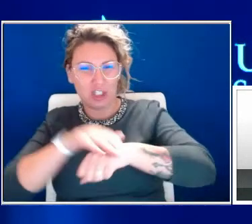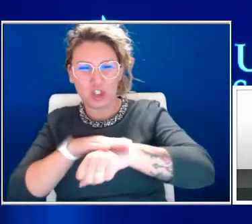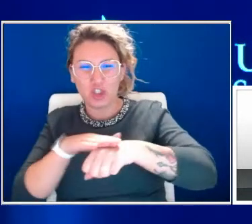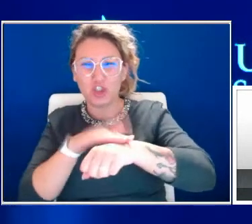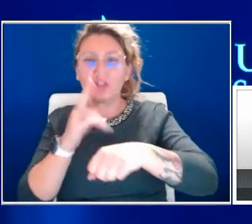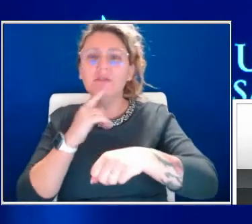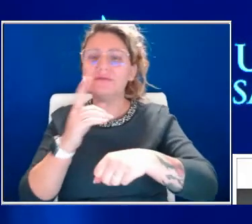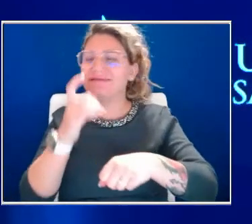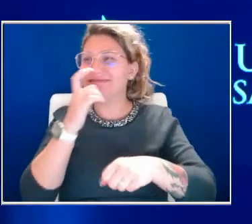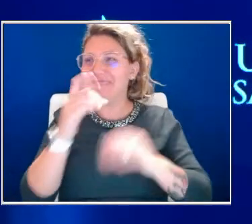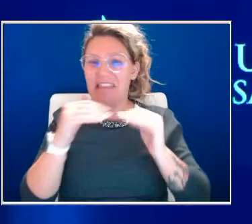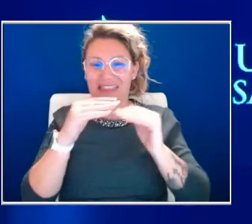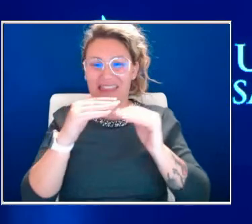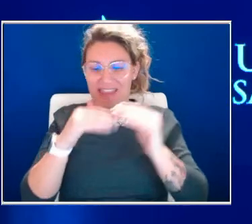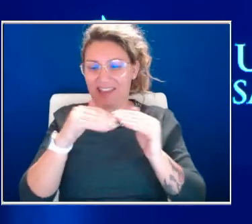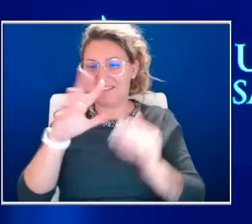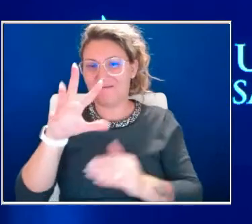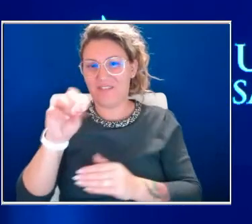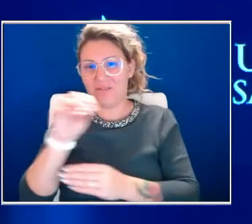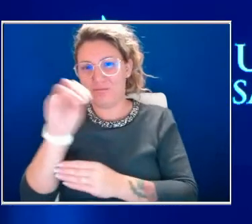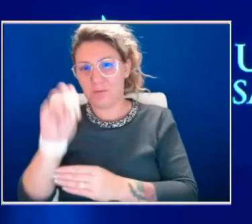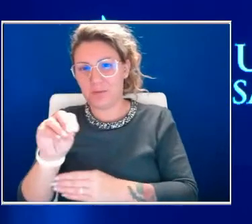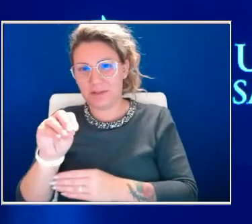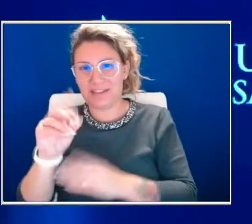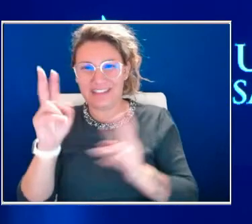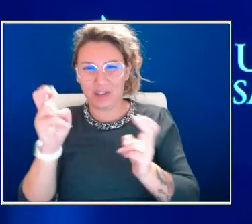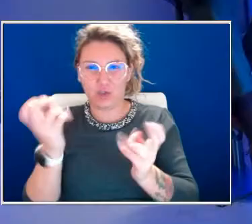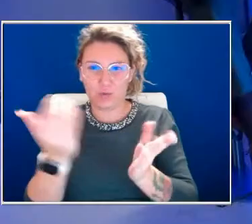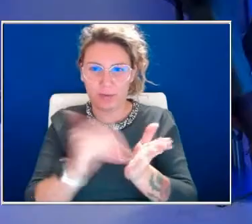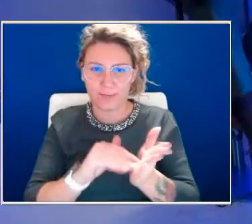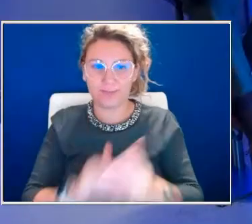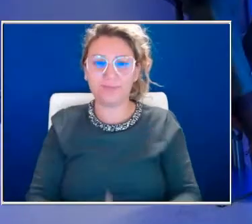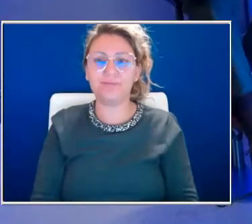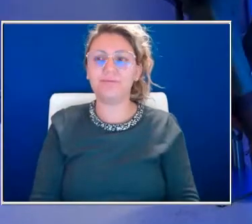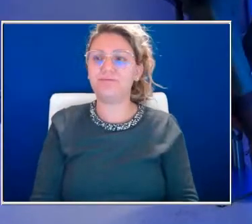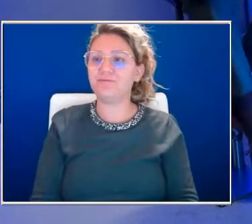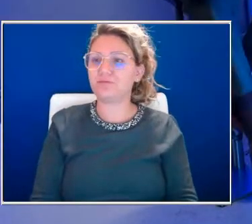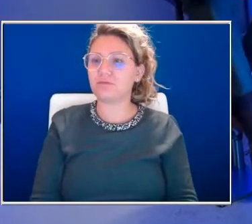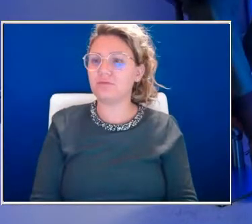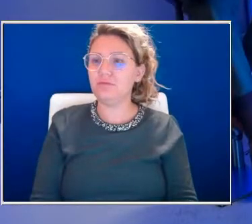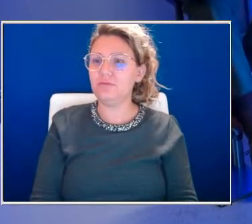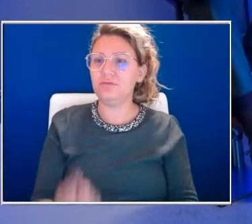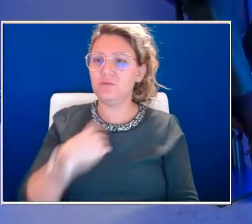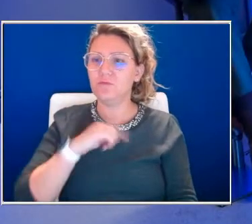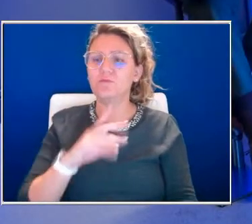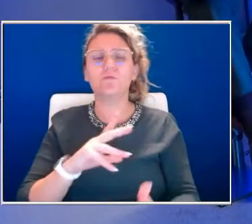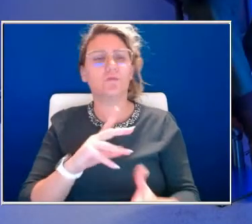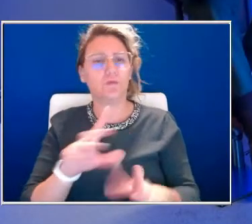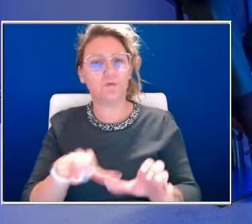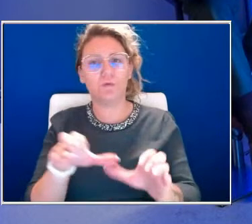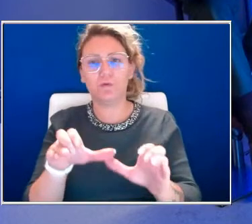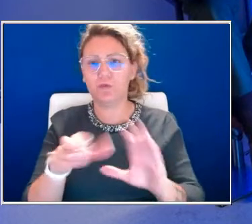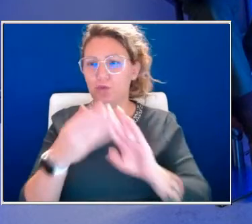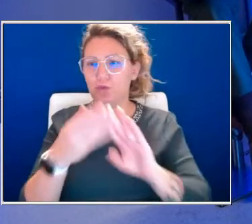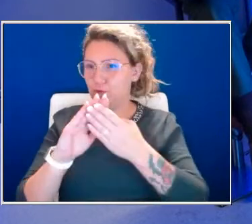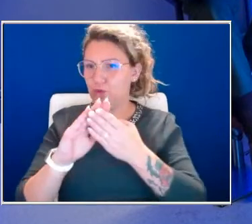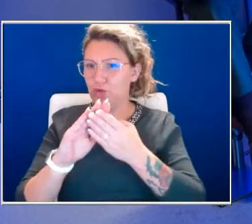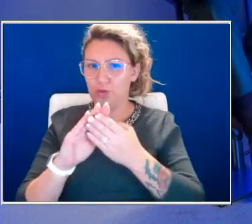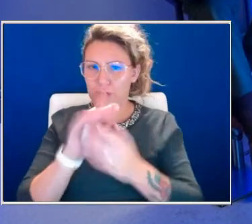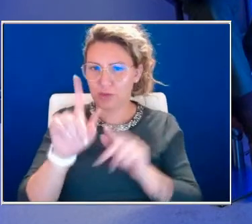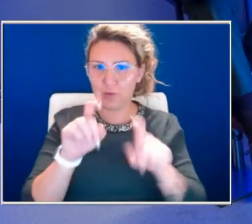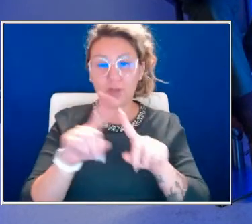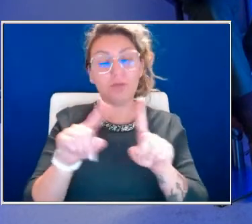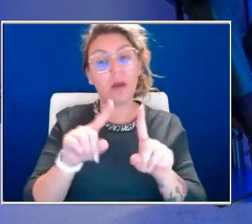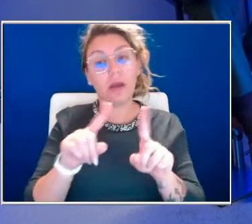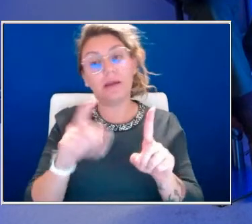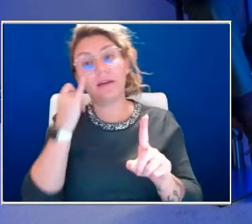would ever have this issue again. We're going to get to community questions in a moment, but if you're wanting to know more information about what we've